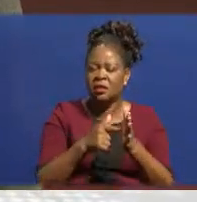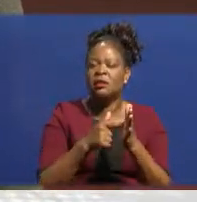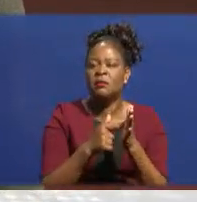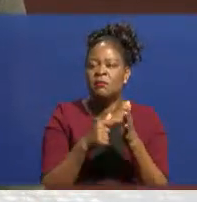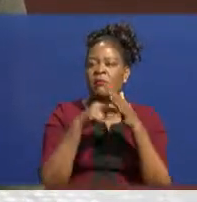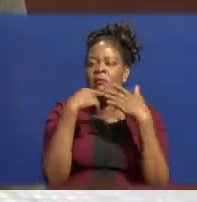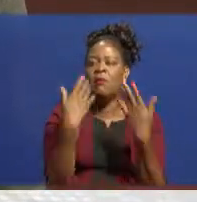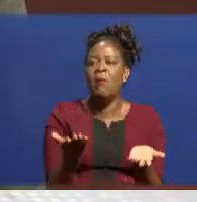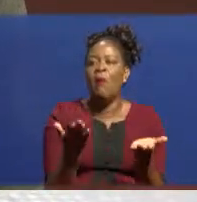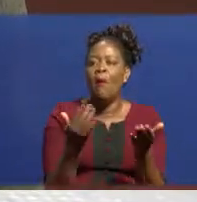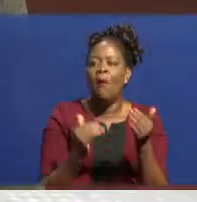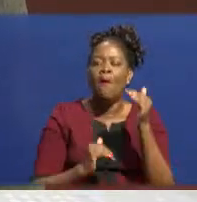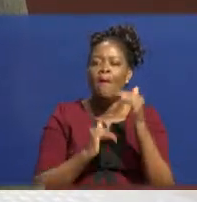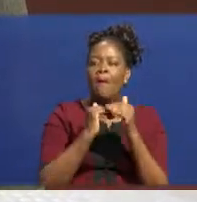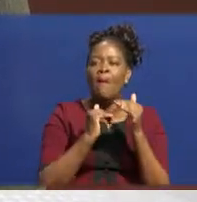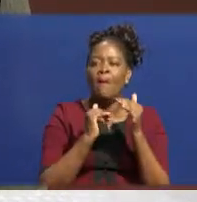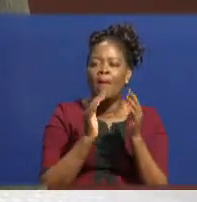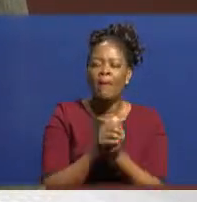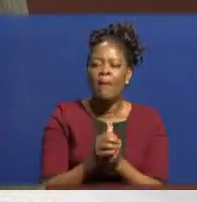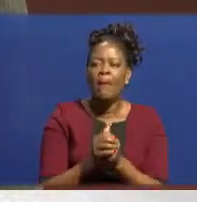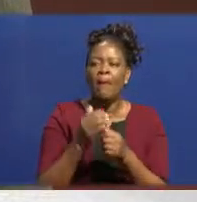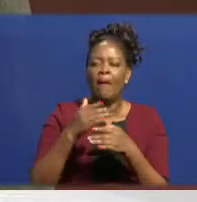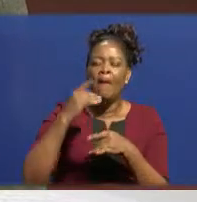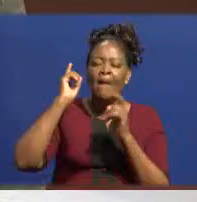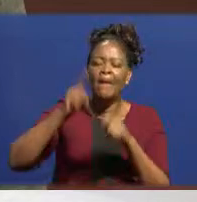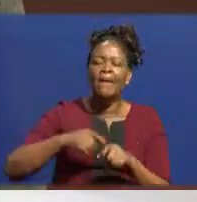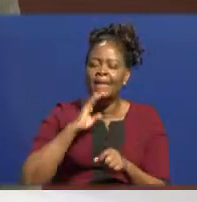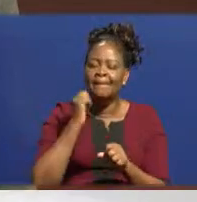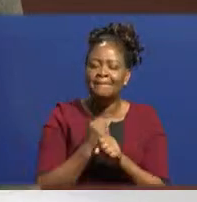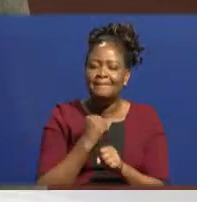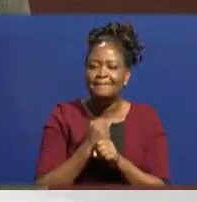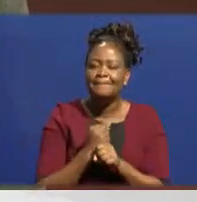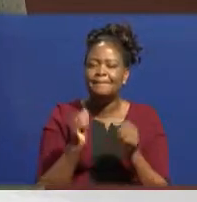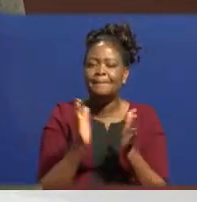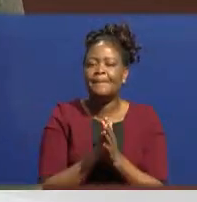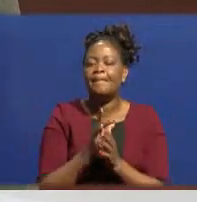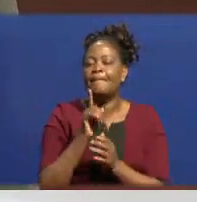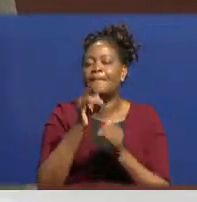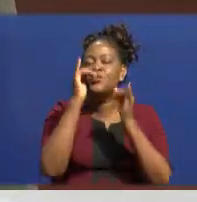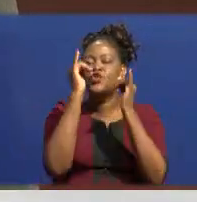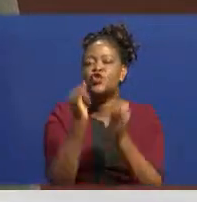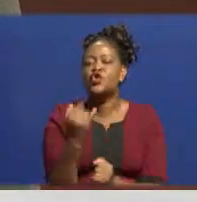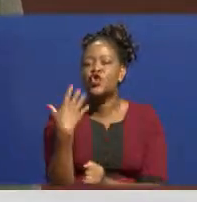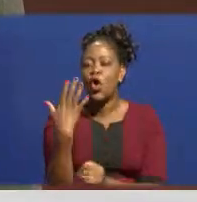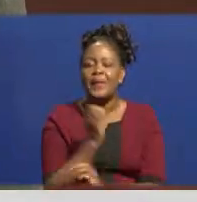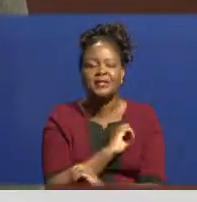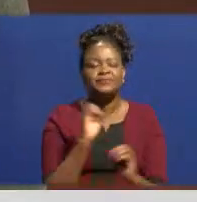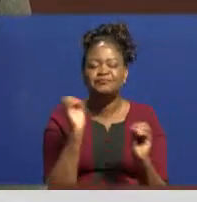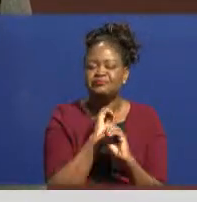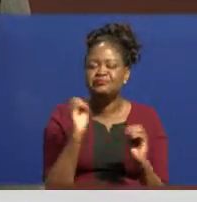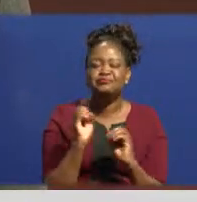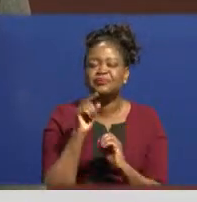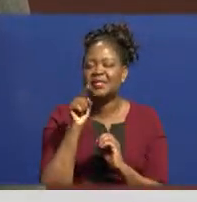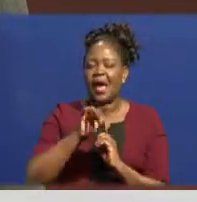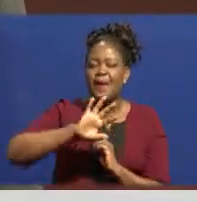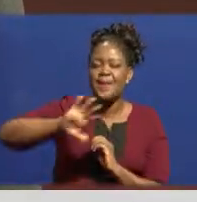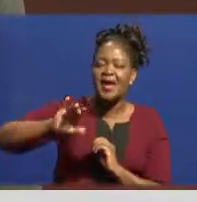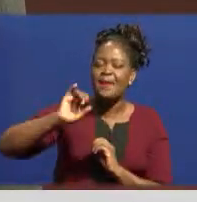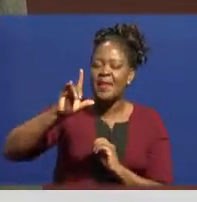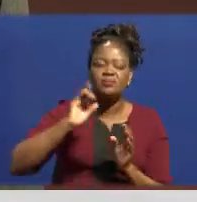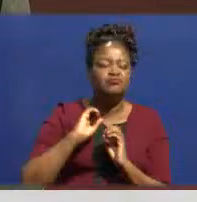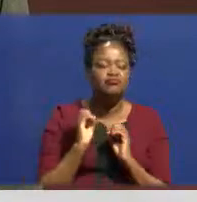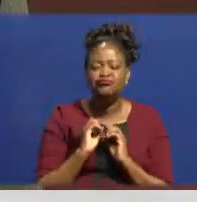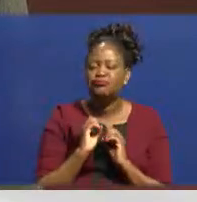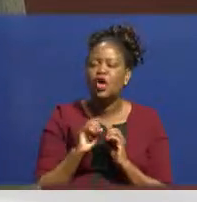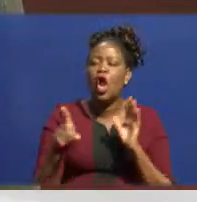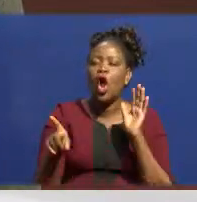how delimitation of boundaries is supposed to be conducted. And this is not a new document. Yes. This is not a pending bill. This is already